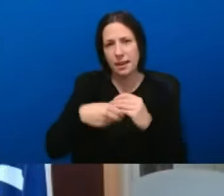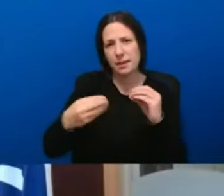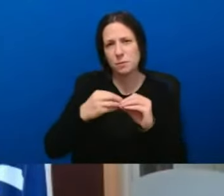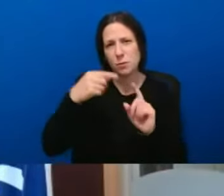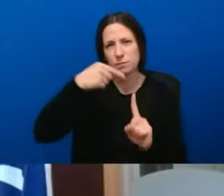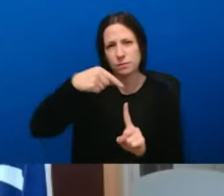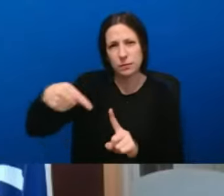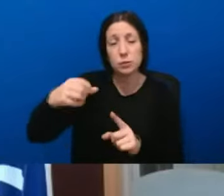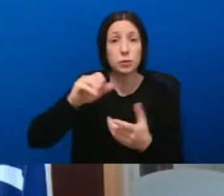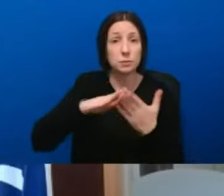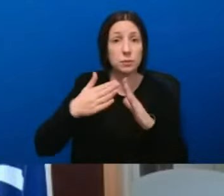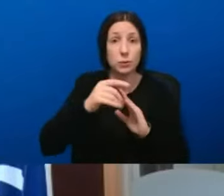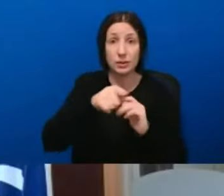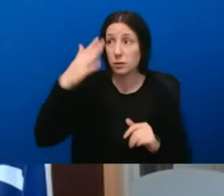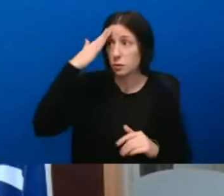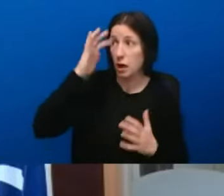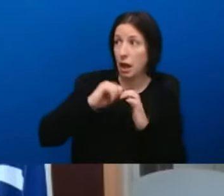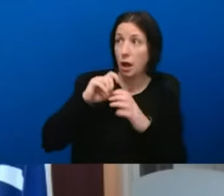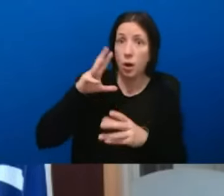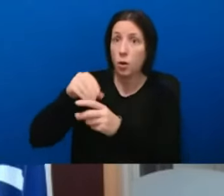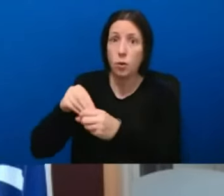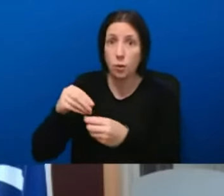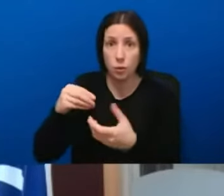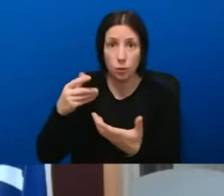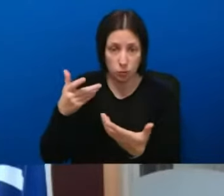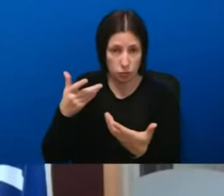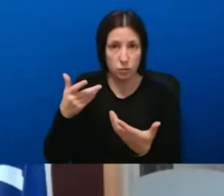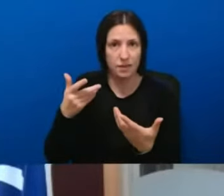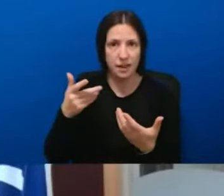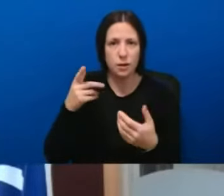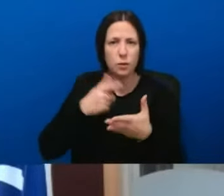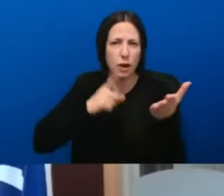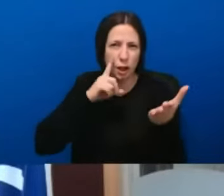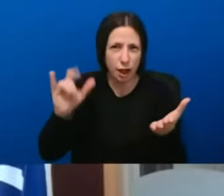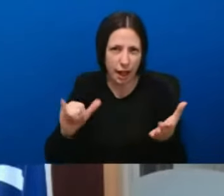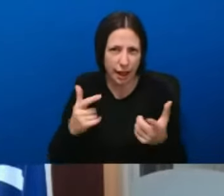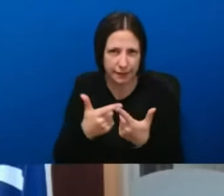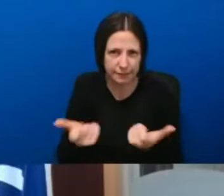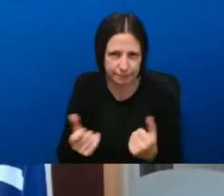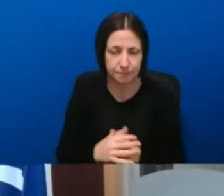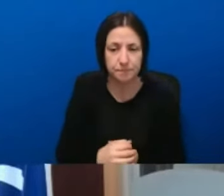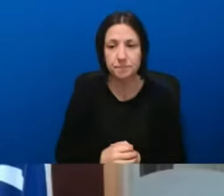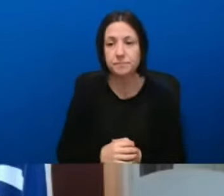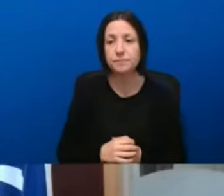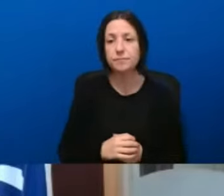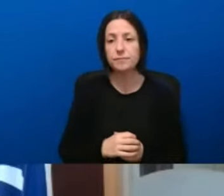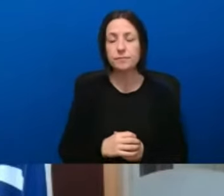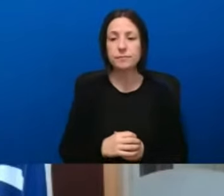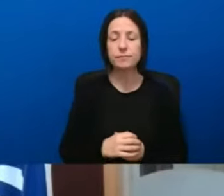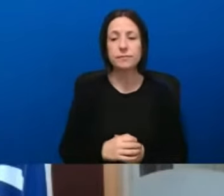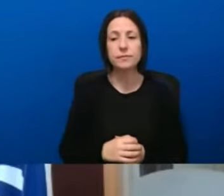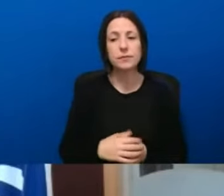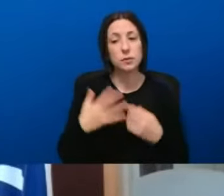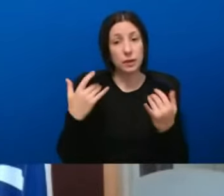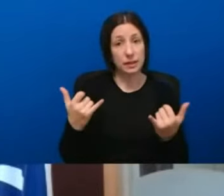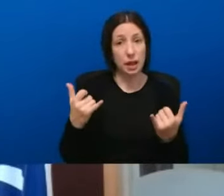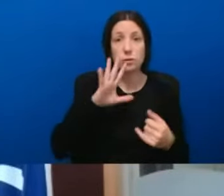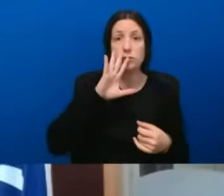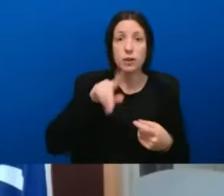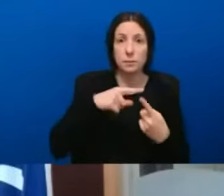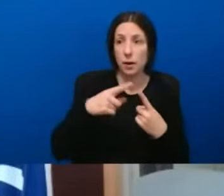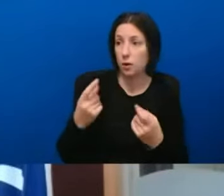some more parameters around it so that communities know how to access it and what it's going to mean. Now, initially, we're